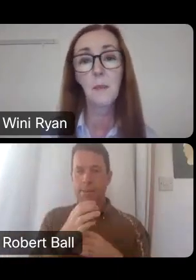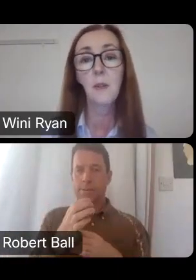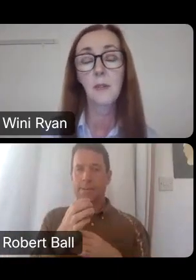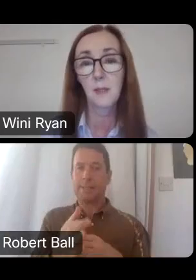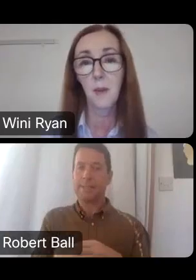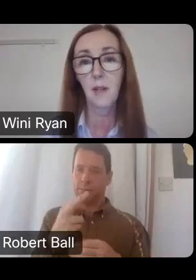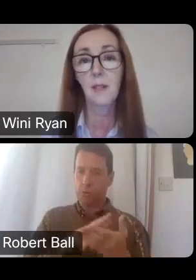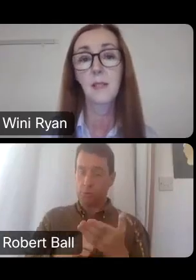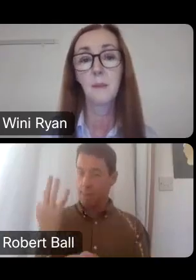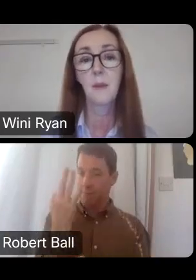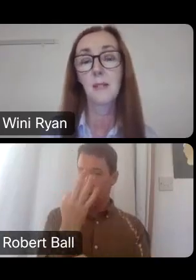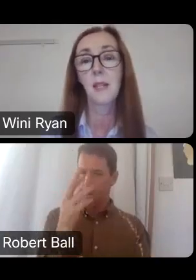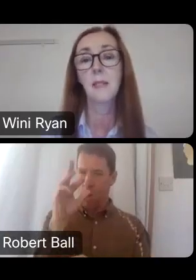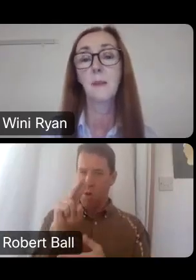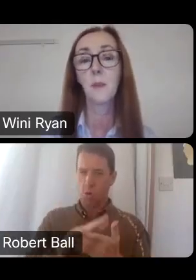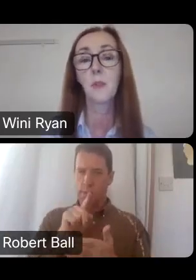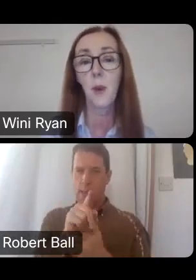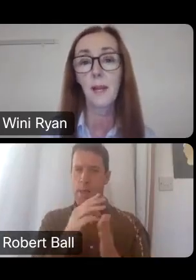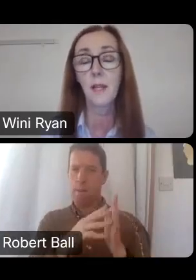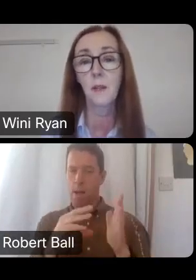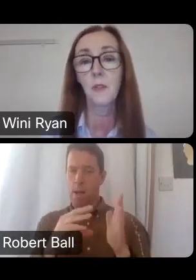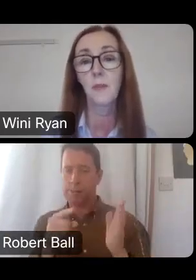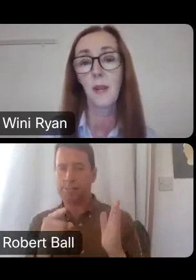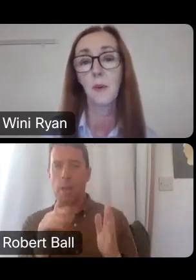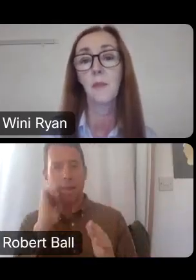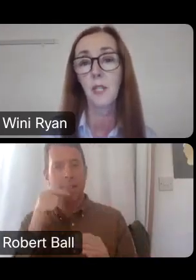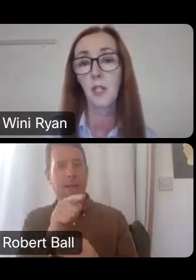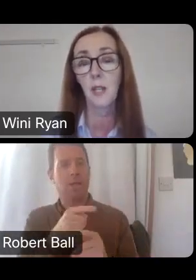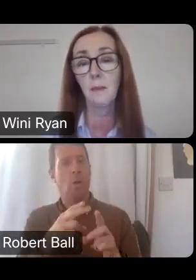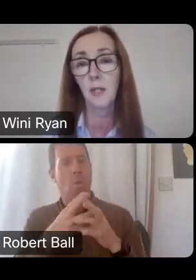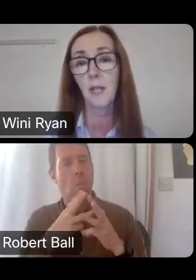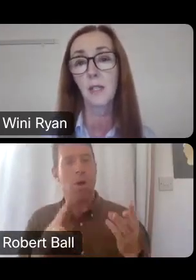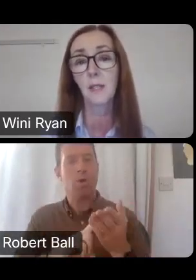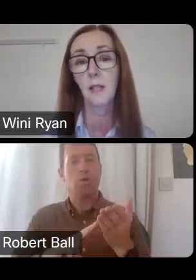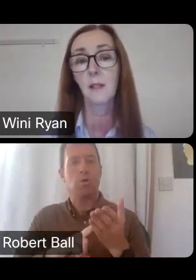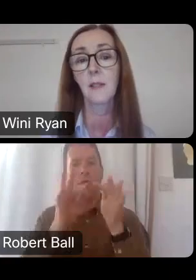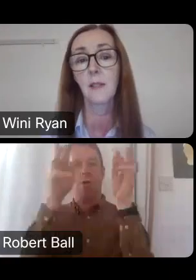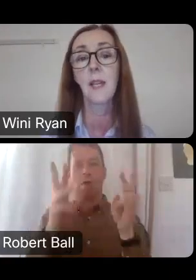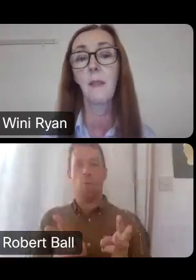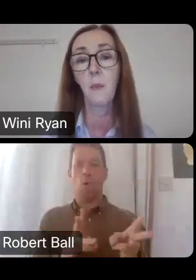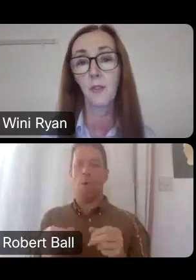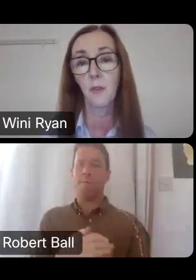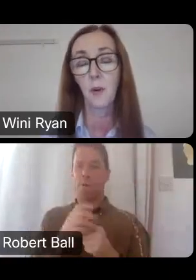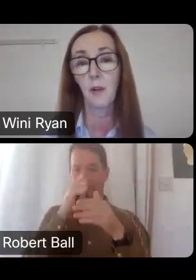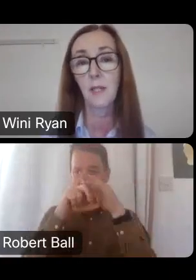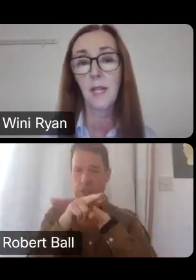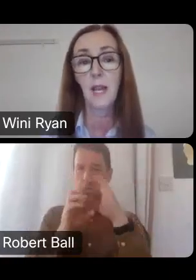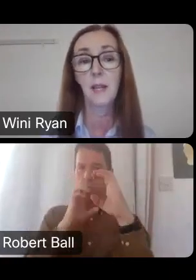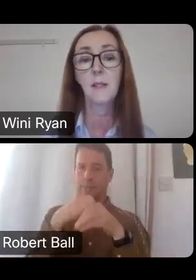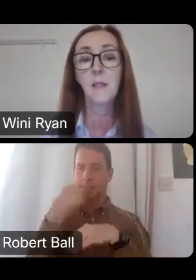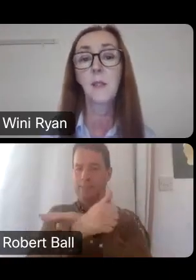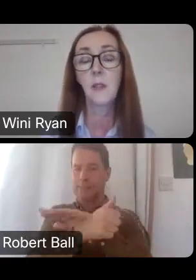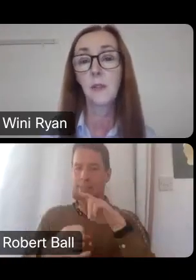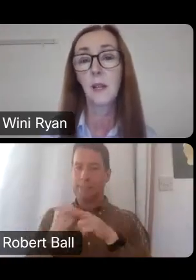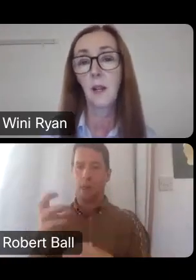reason we use this model is it's the most widely used framework for teaching communication skills in the Western world, and